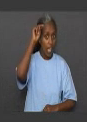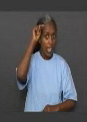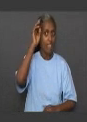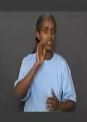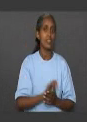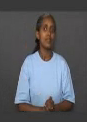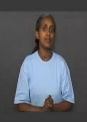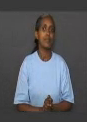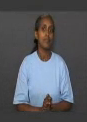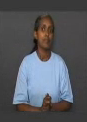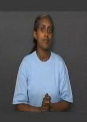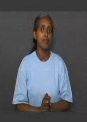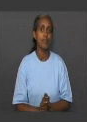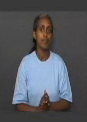n.